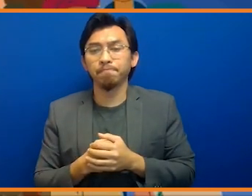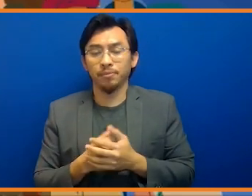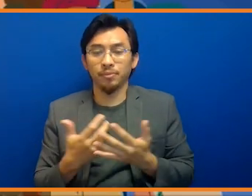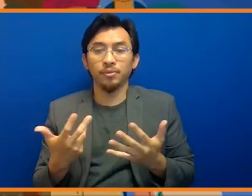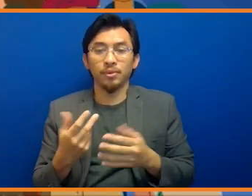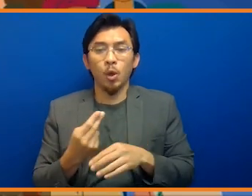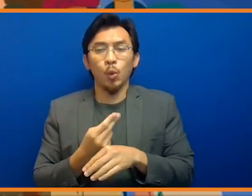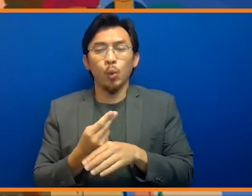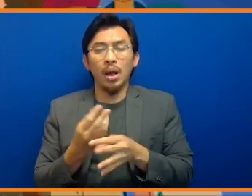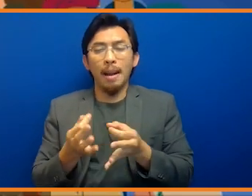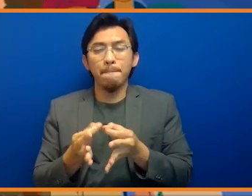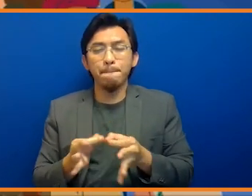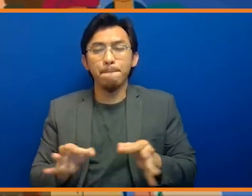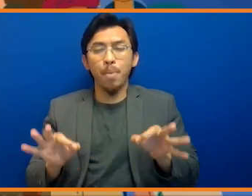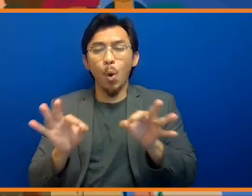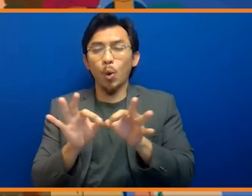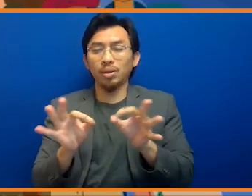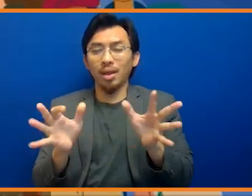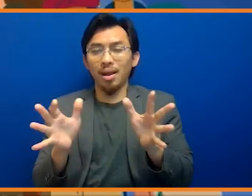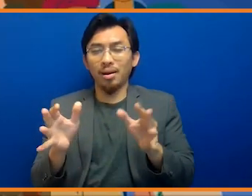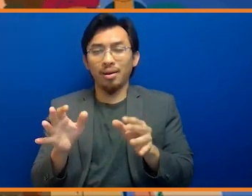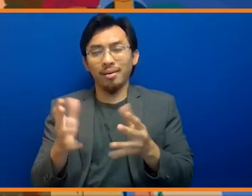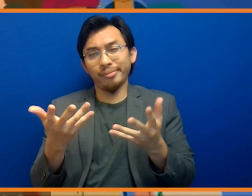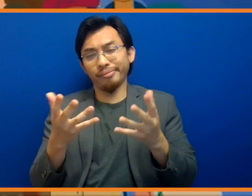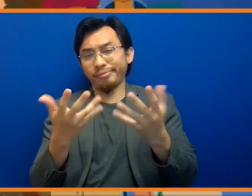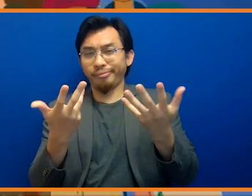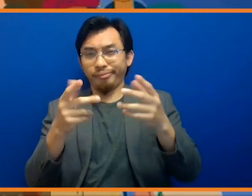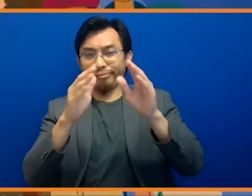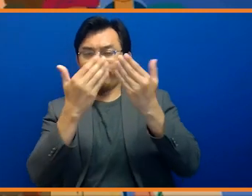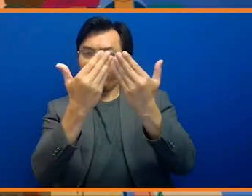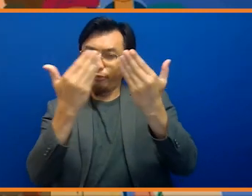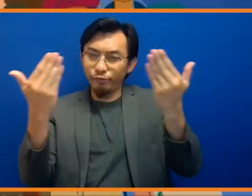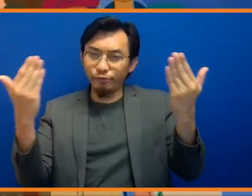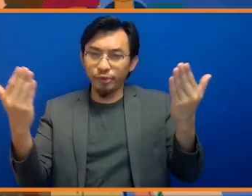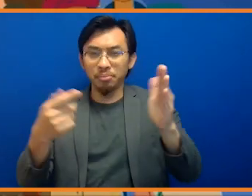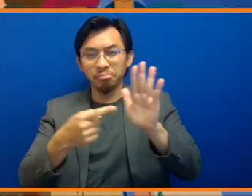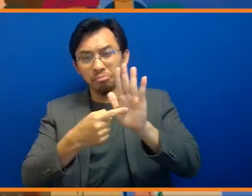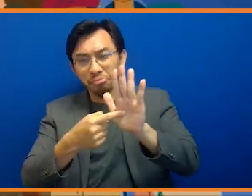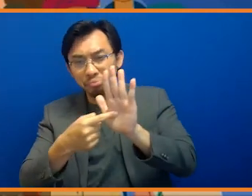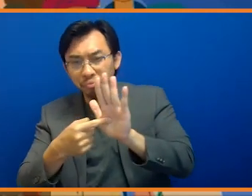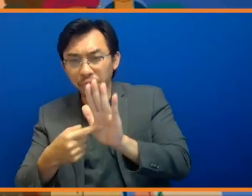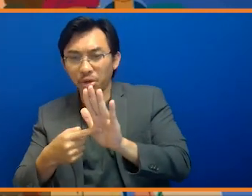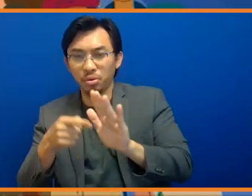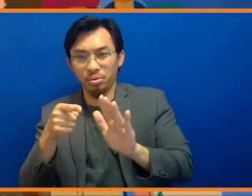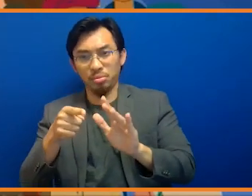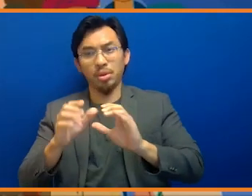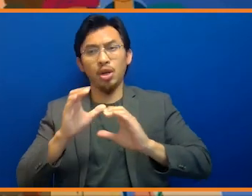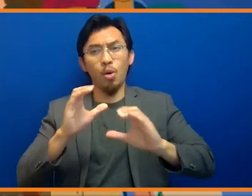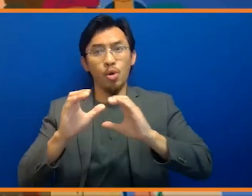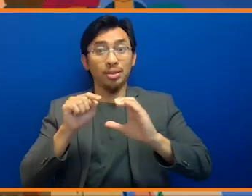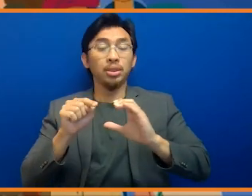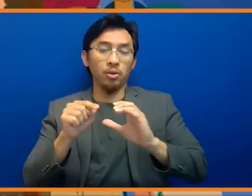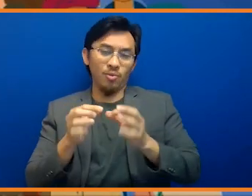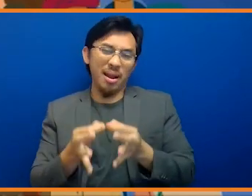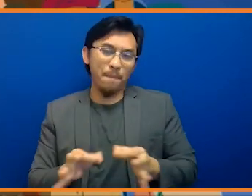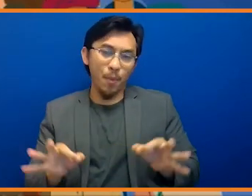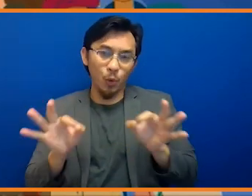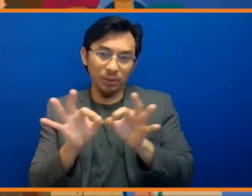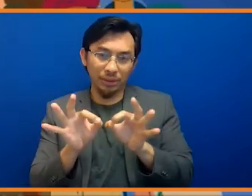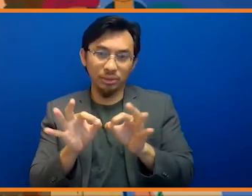the use of the important of particular figures in exhibit is in communication is important, and